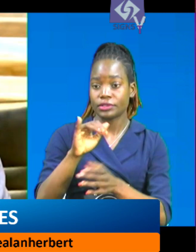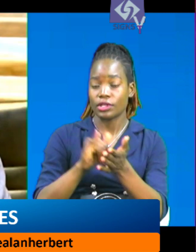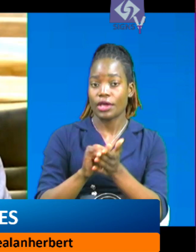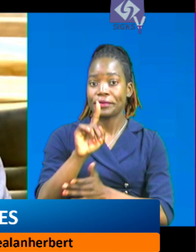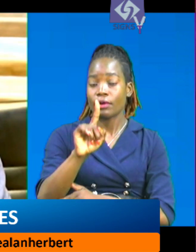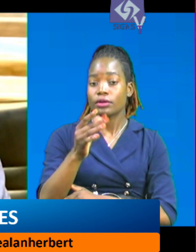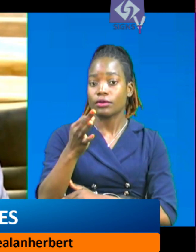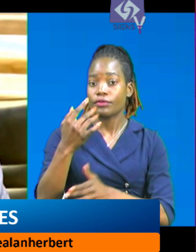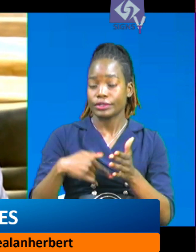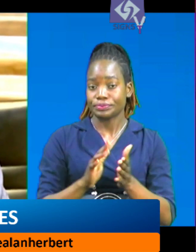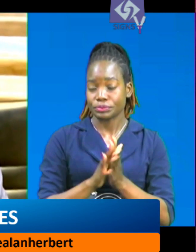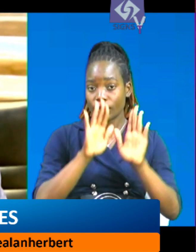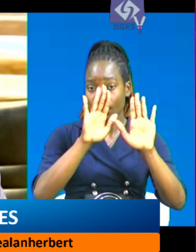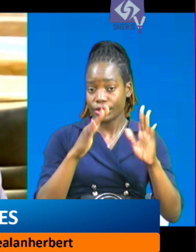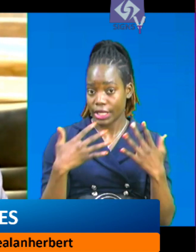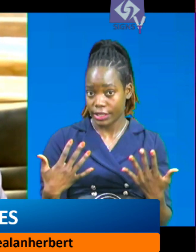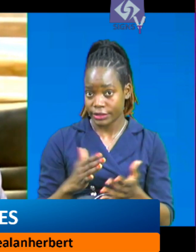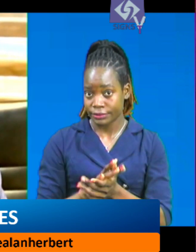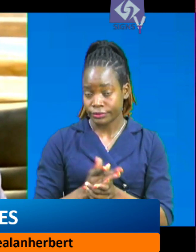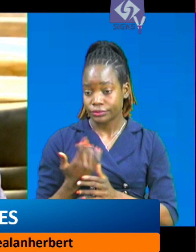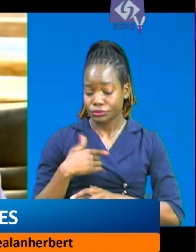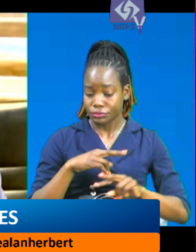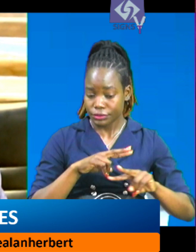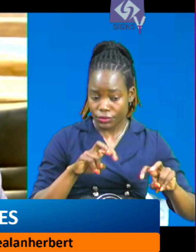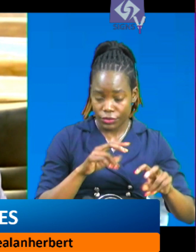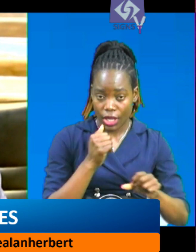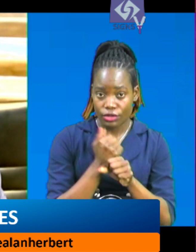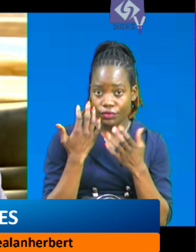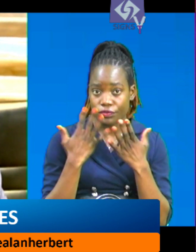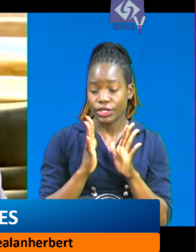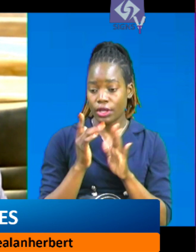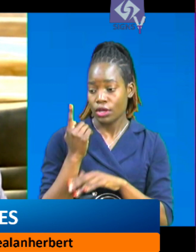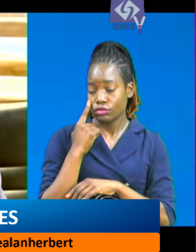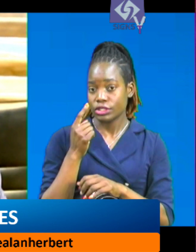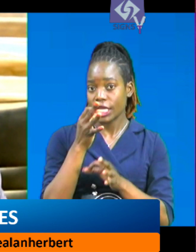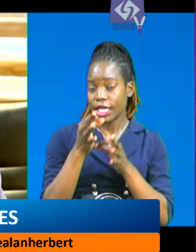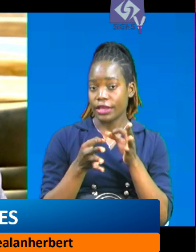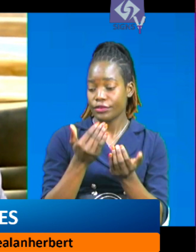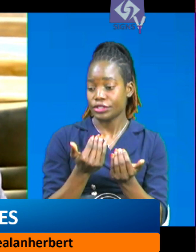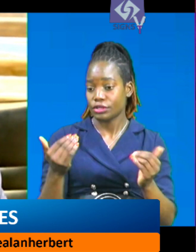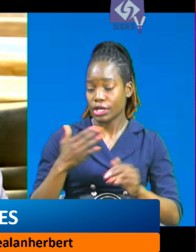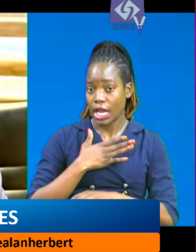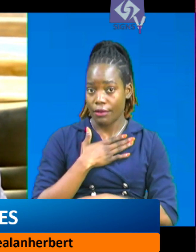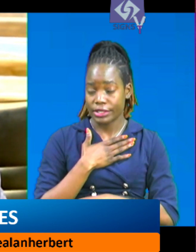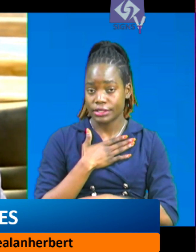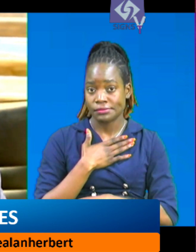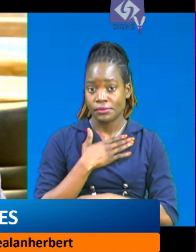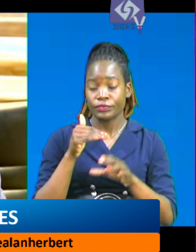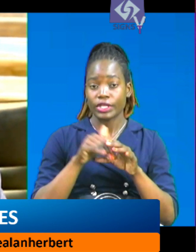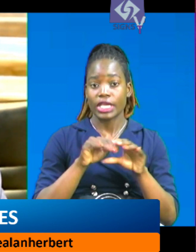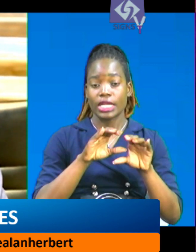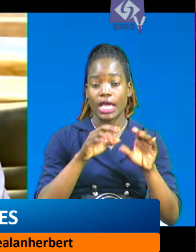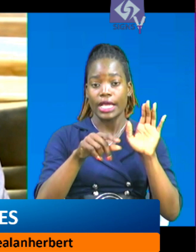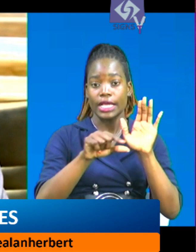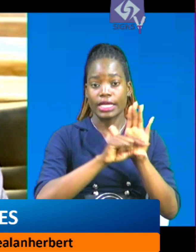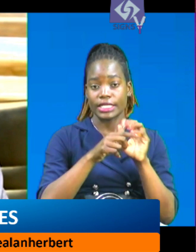of the critical things. We have done an analysis to check whether some of our children in grade